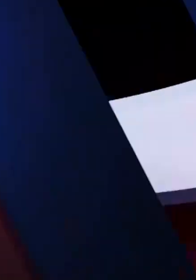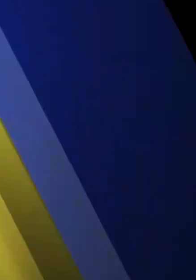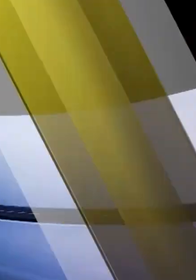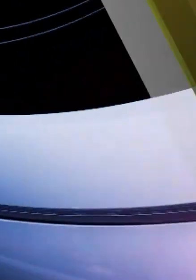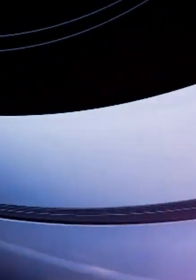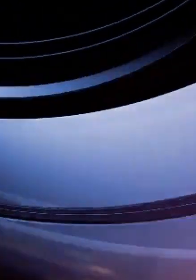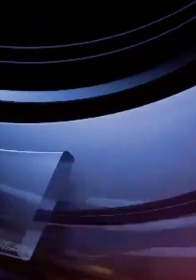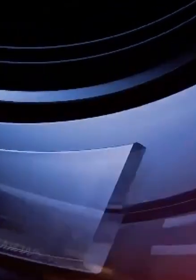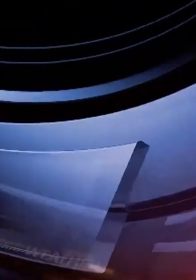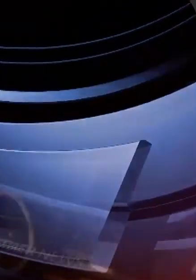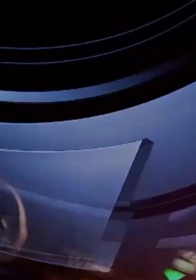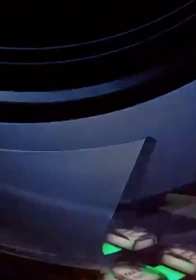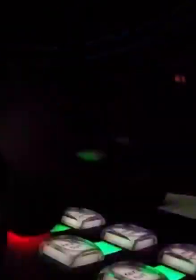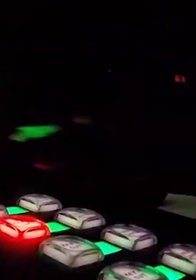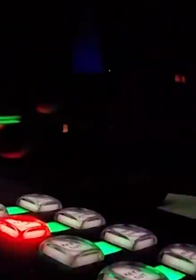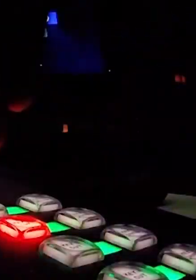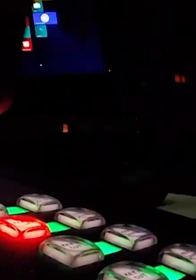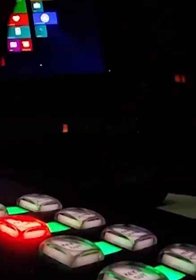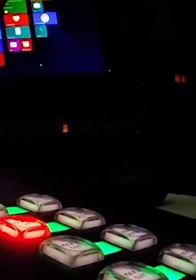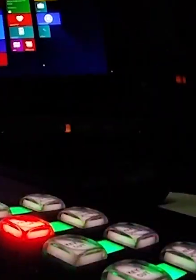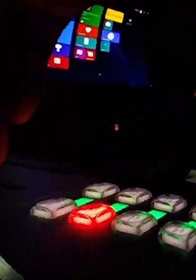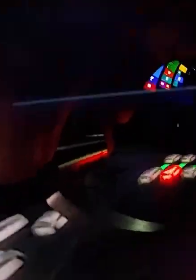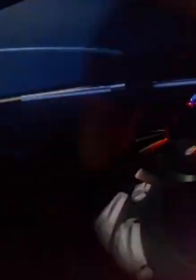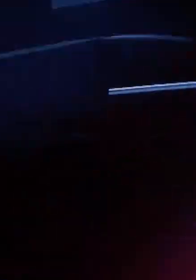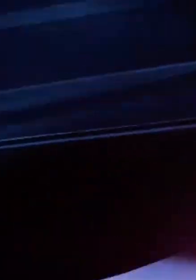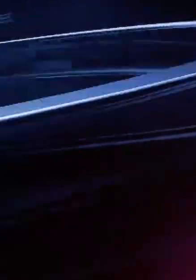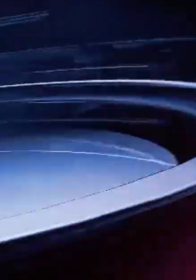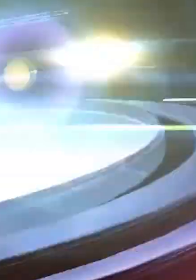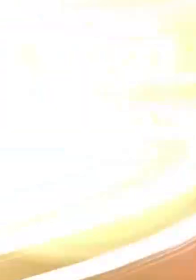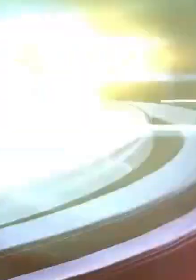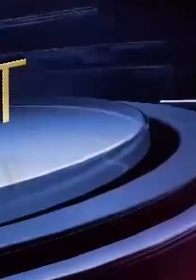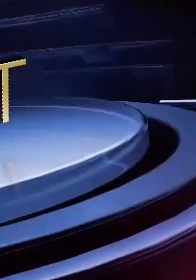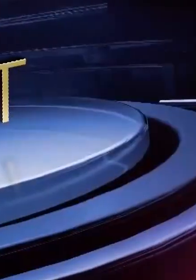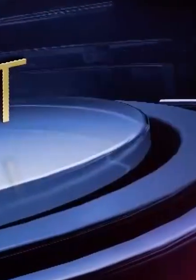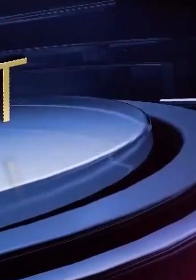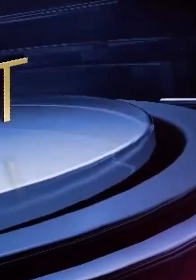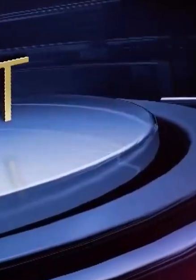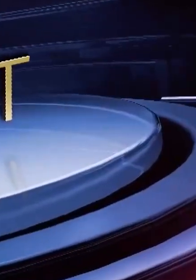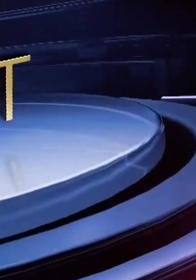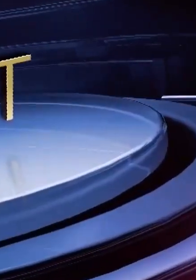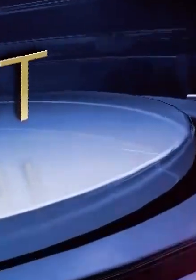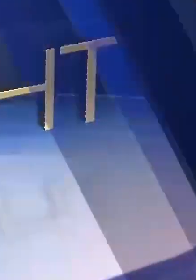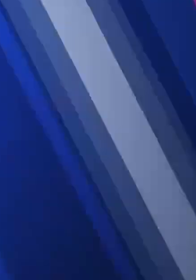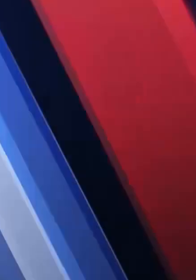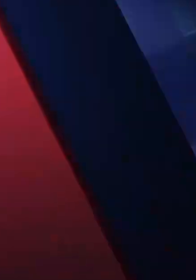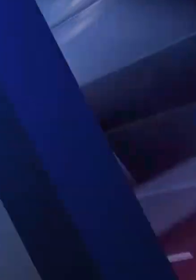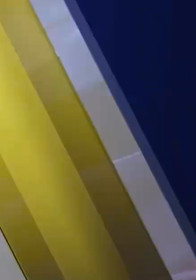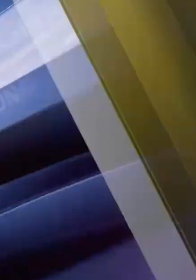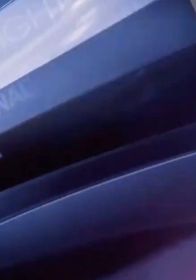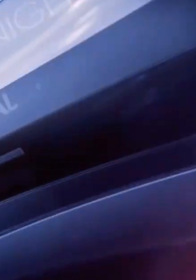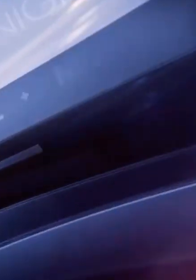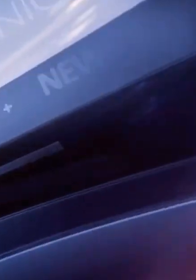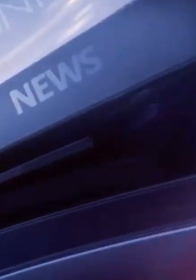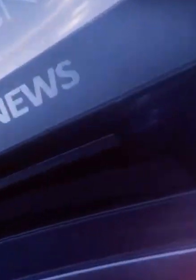Broadcasting from our studios in the Pine St. Michael, this is CBC Newsnight, starting now.